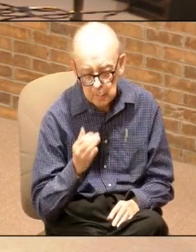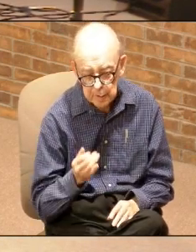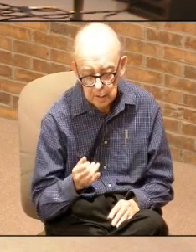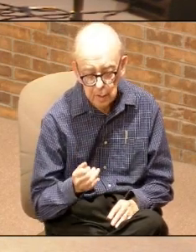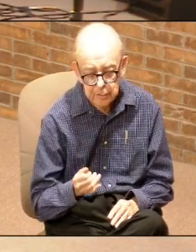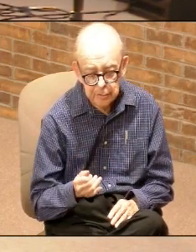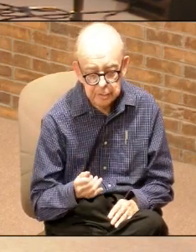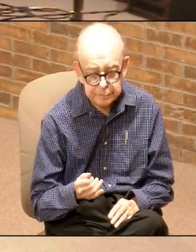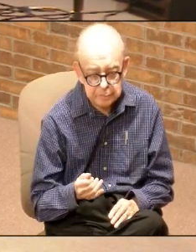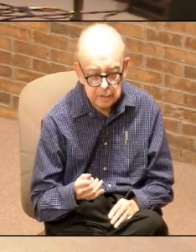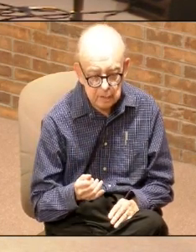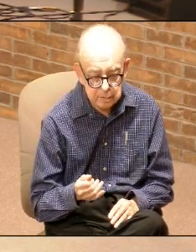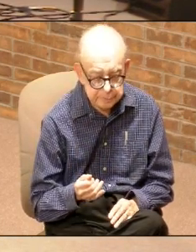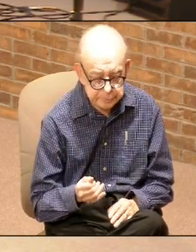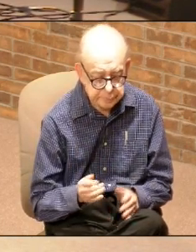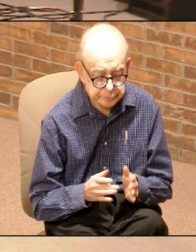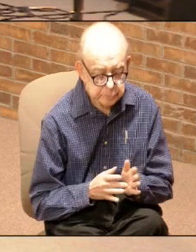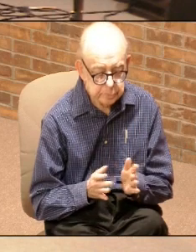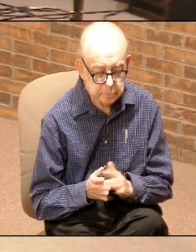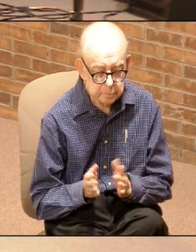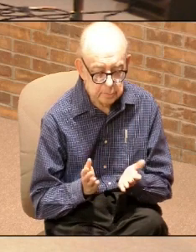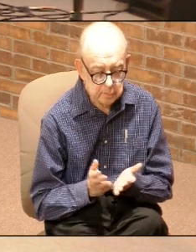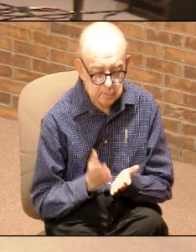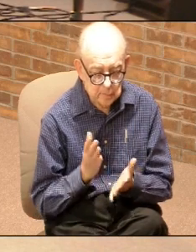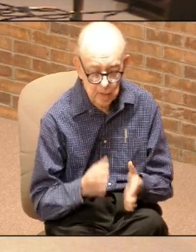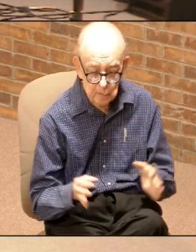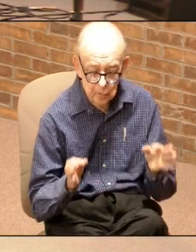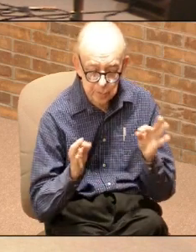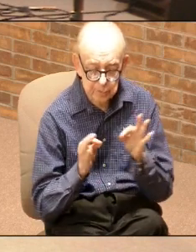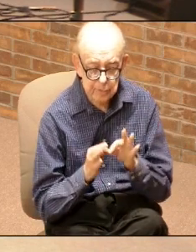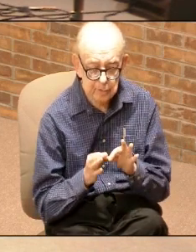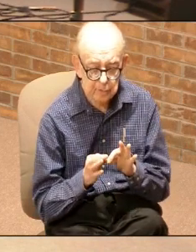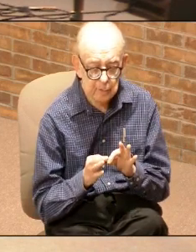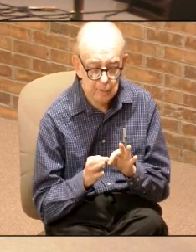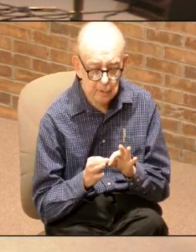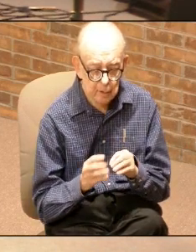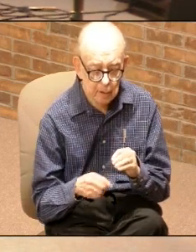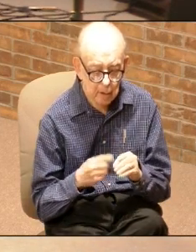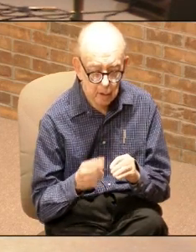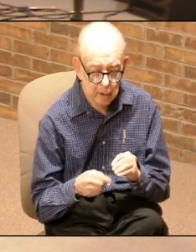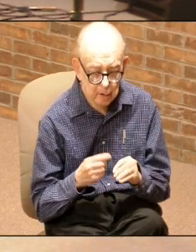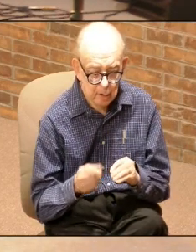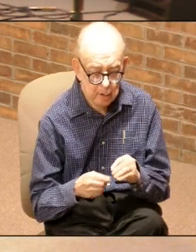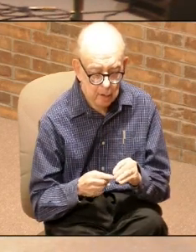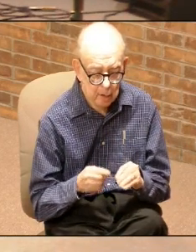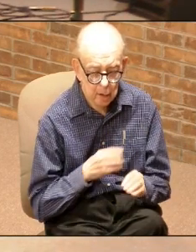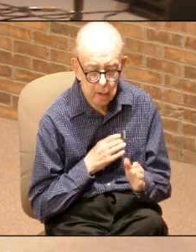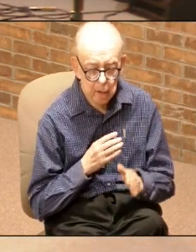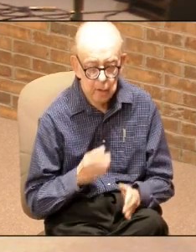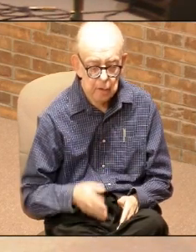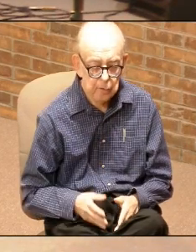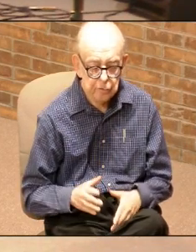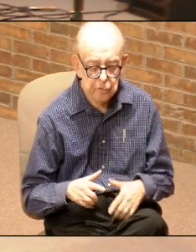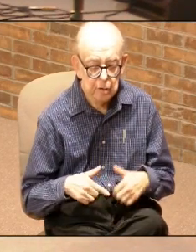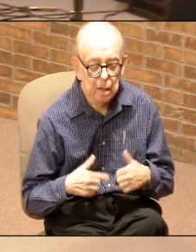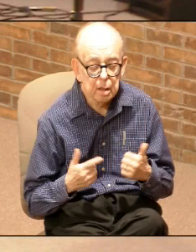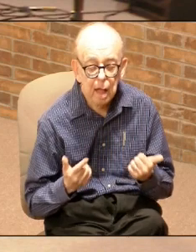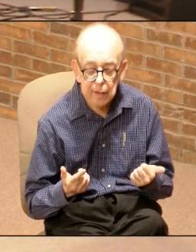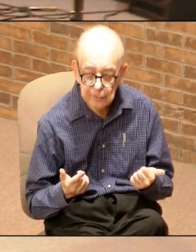because the Bible is very important about the Christian